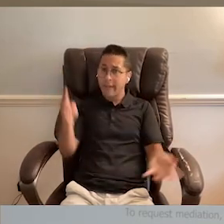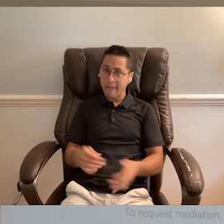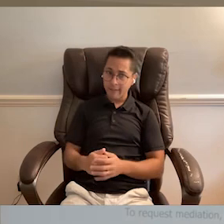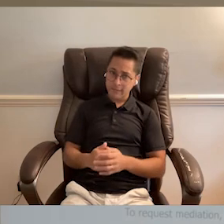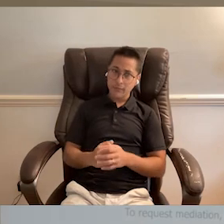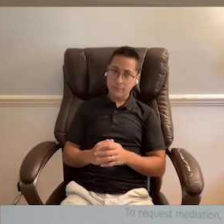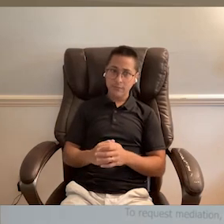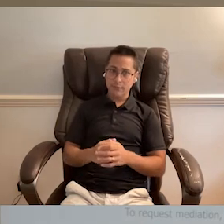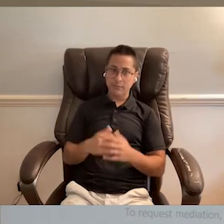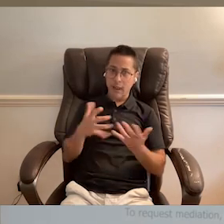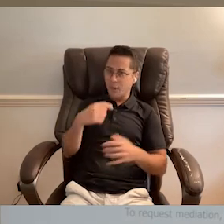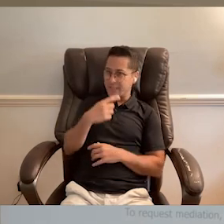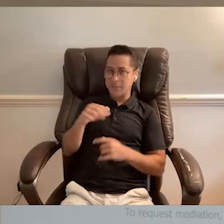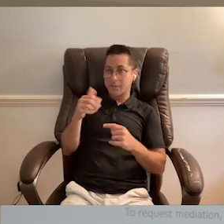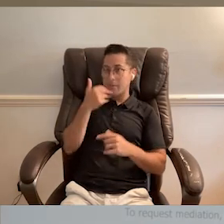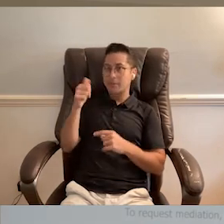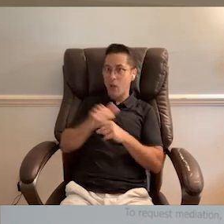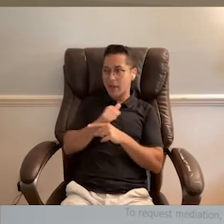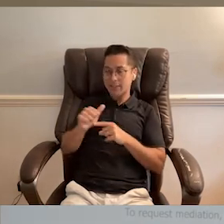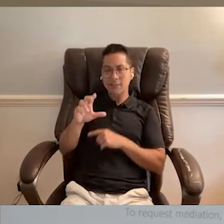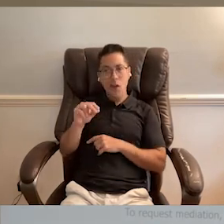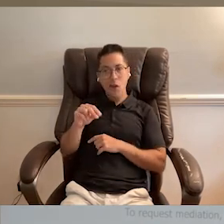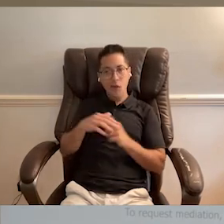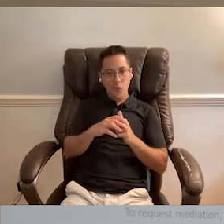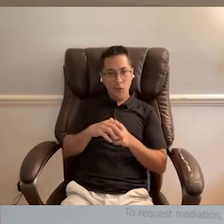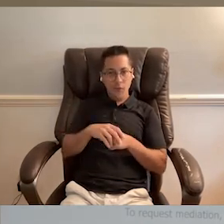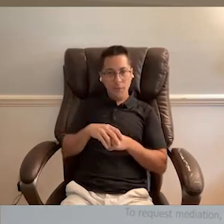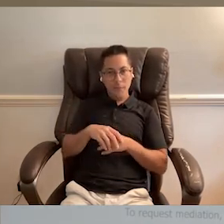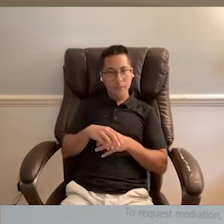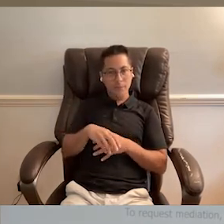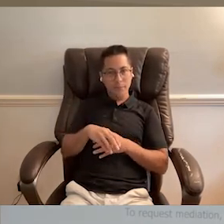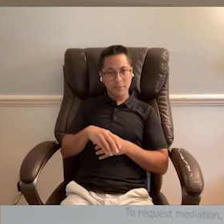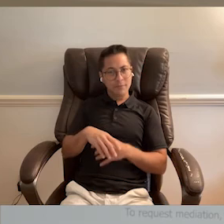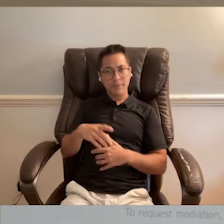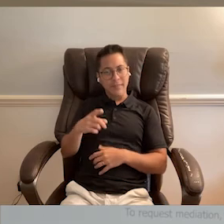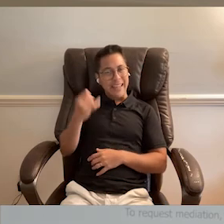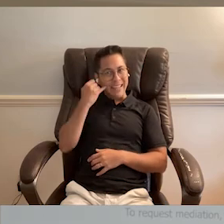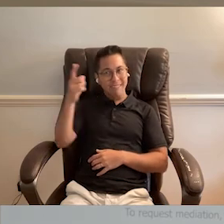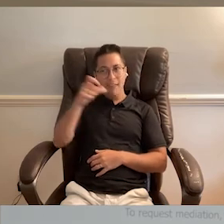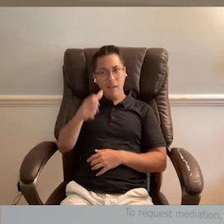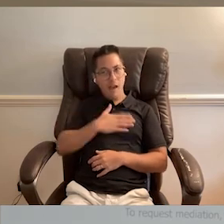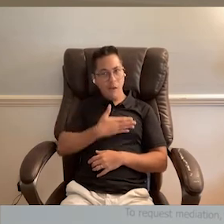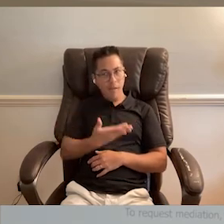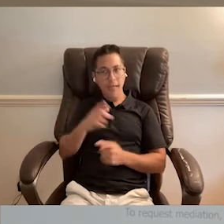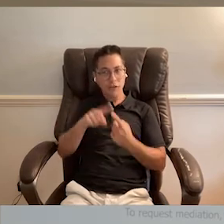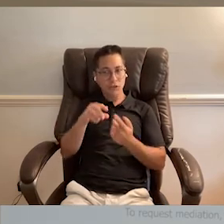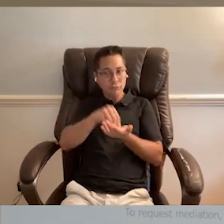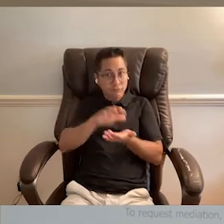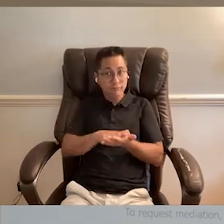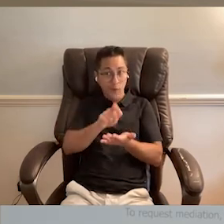best practice, it's, Can't prove it. they can't, right, if they're not willing to put it in writing, there's a